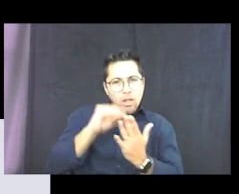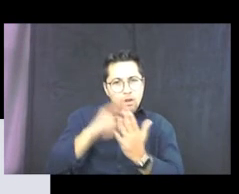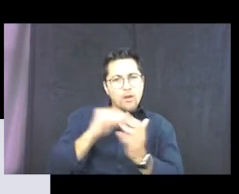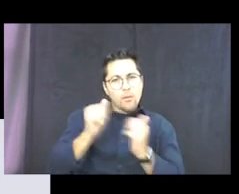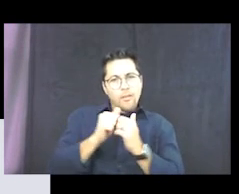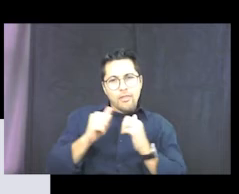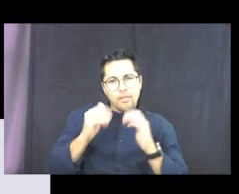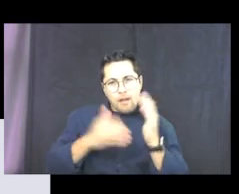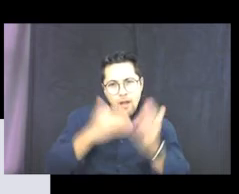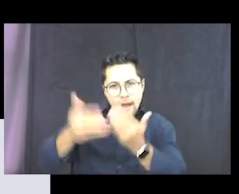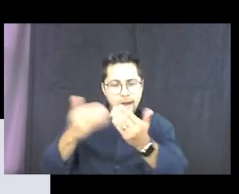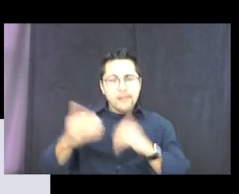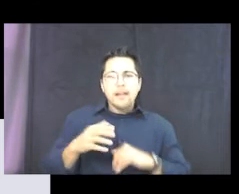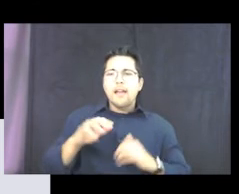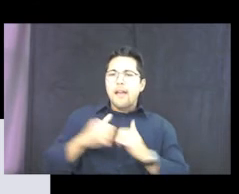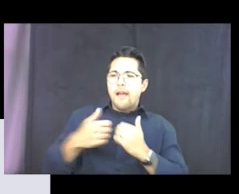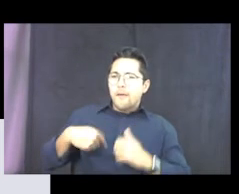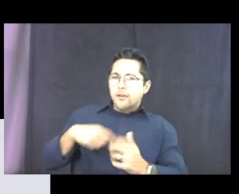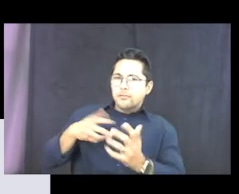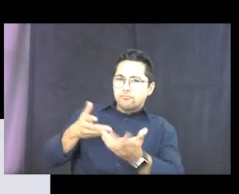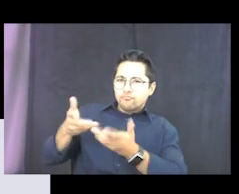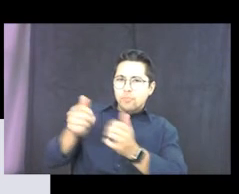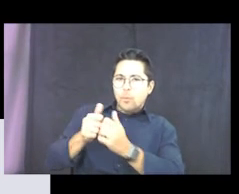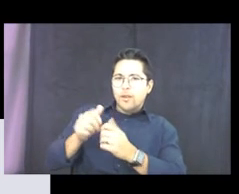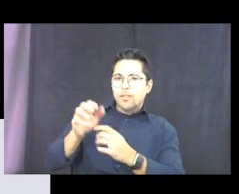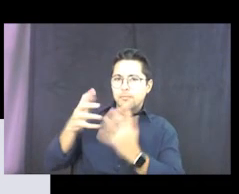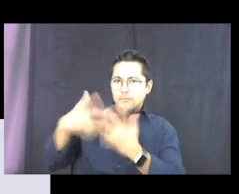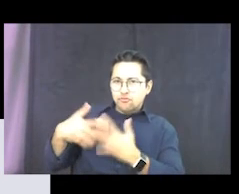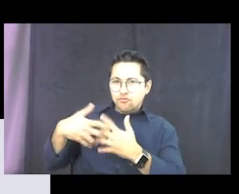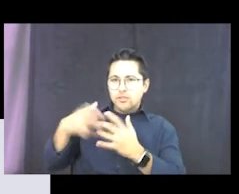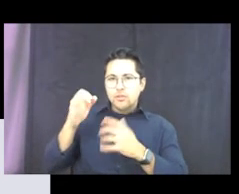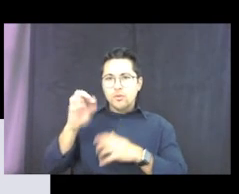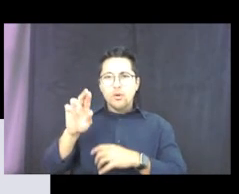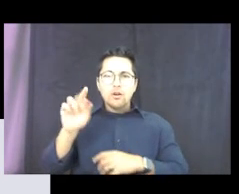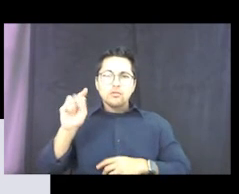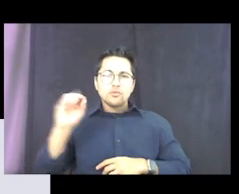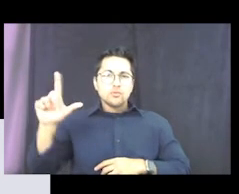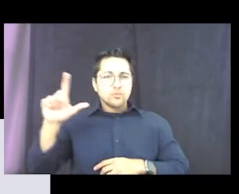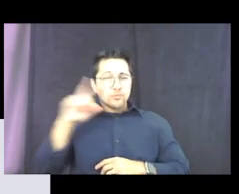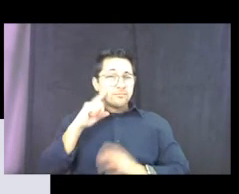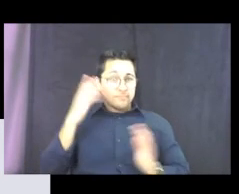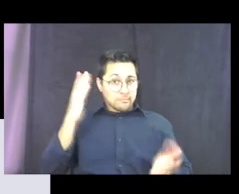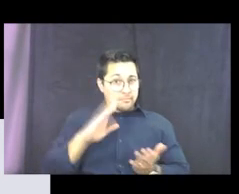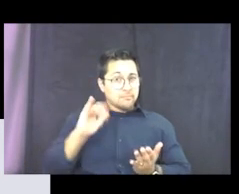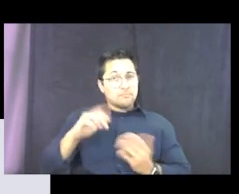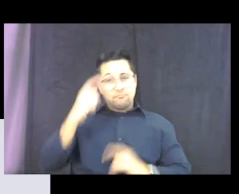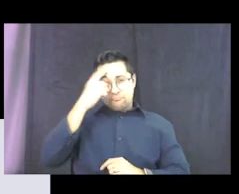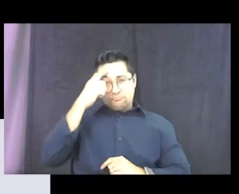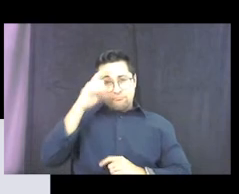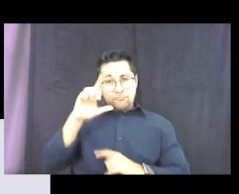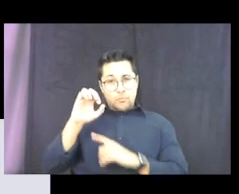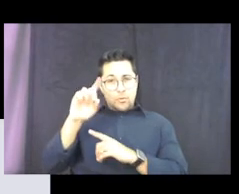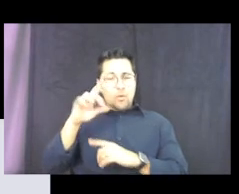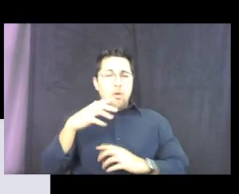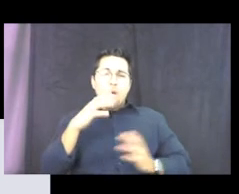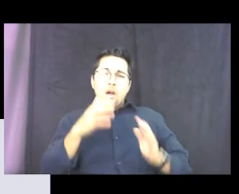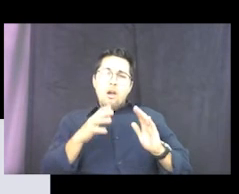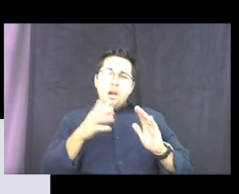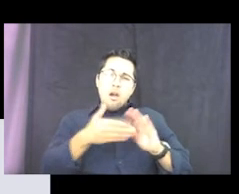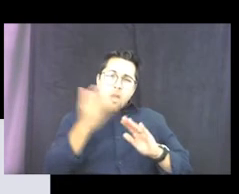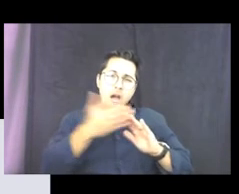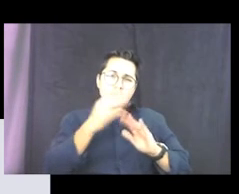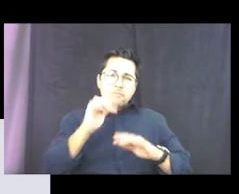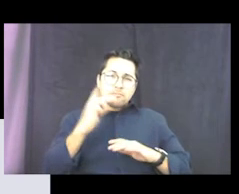how we interface with the machine or the tool. To reduce the cognitive load, the operational task should be transparent